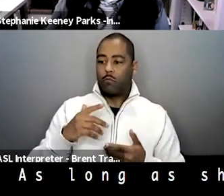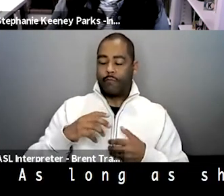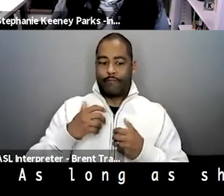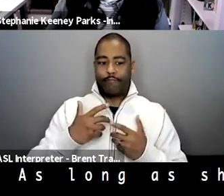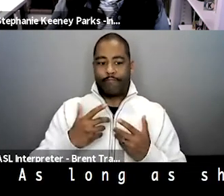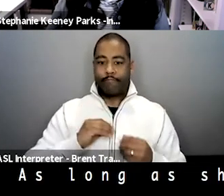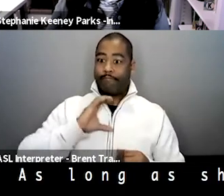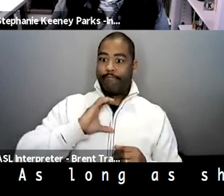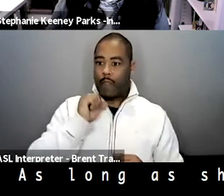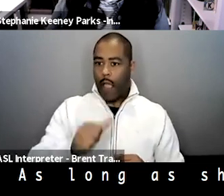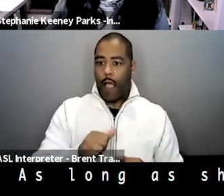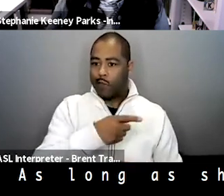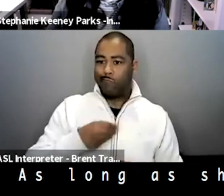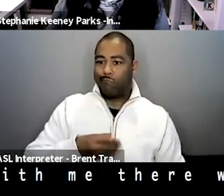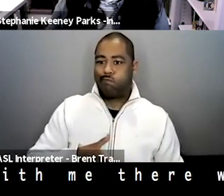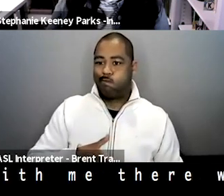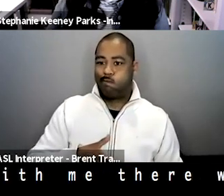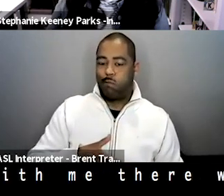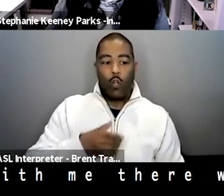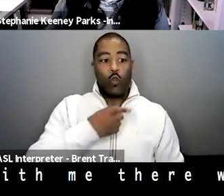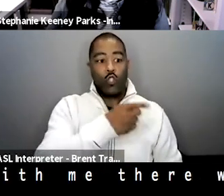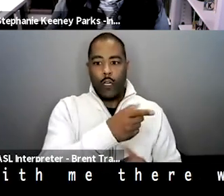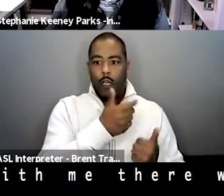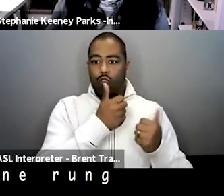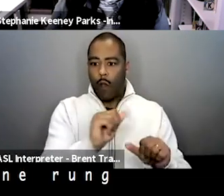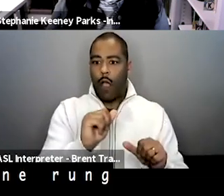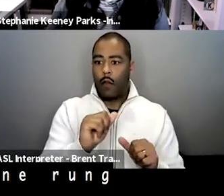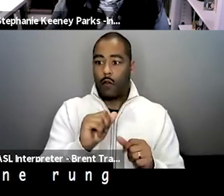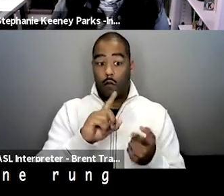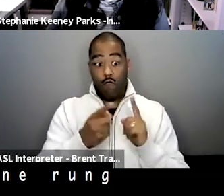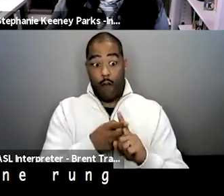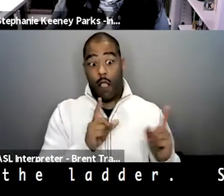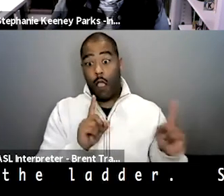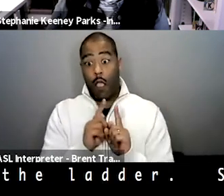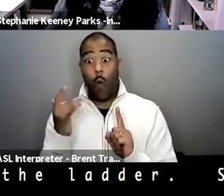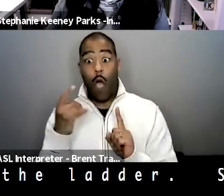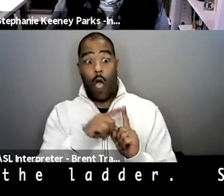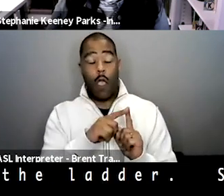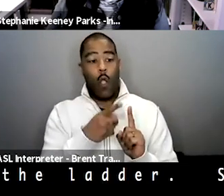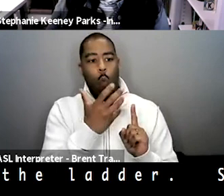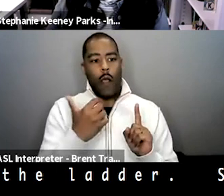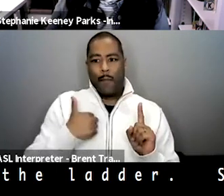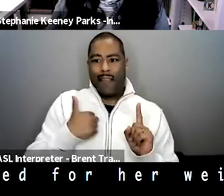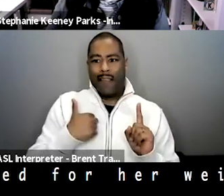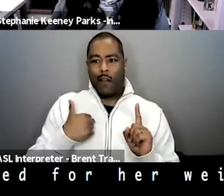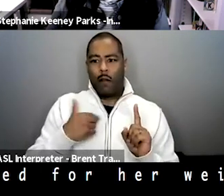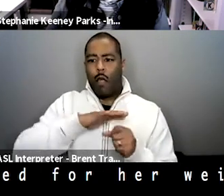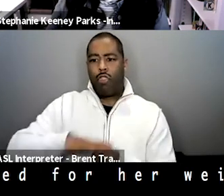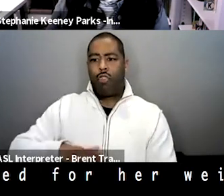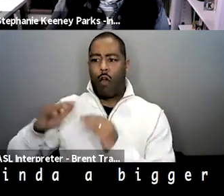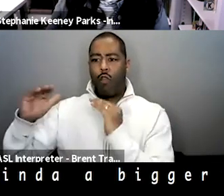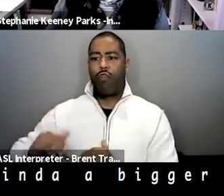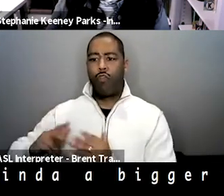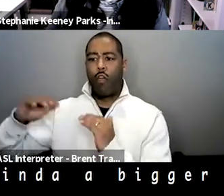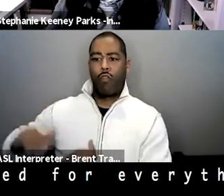couldn't use me anymore to feel better about herself. You know, as long as she was friends with me, there was somebody one rung lower on the ladder because she got bullied for her